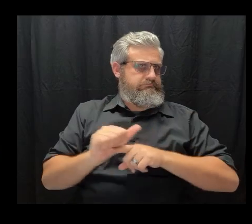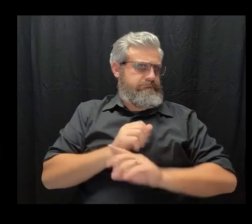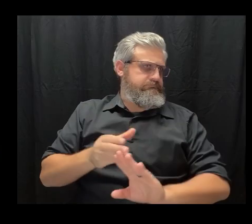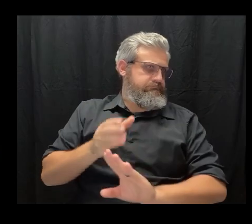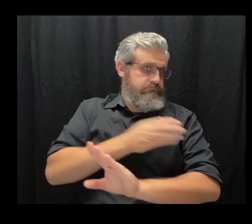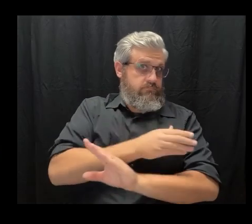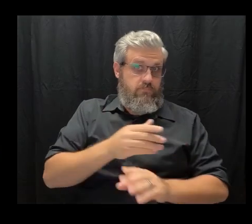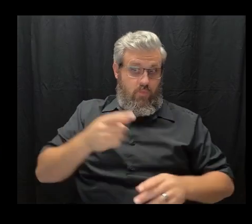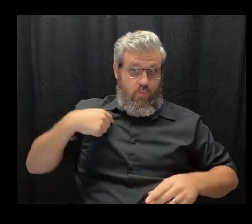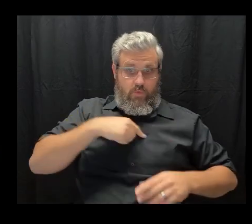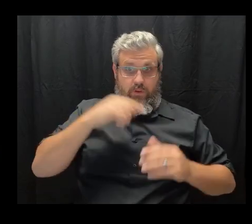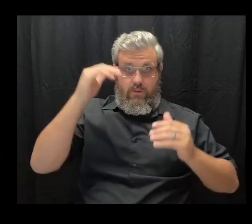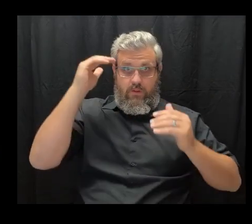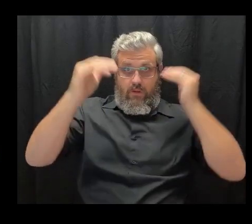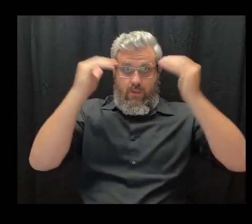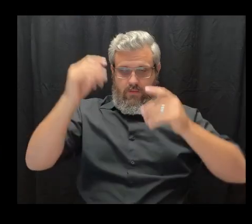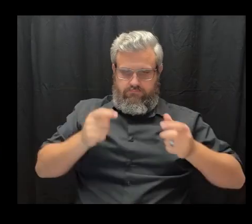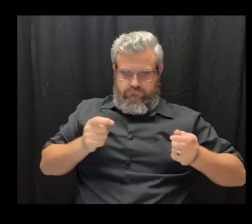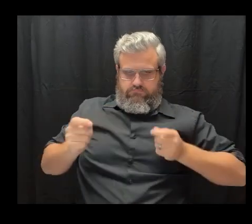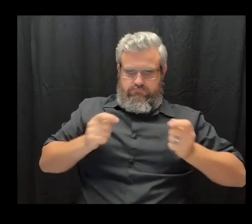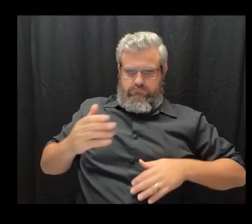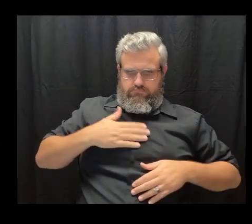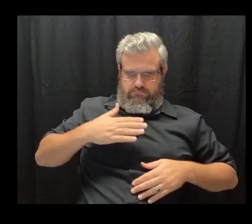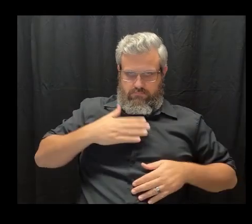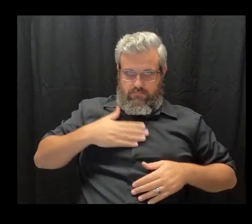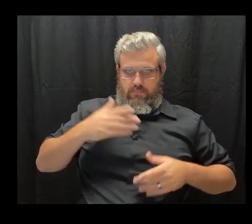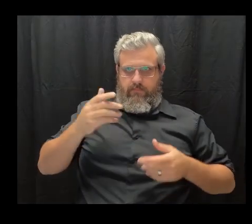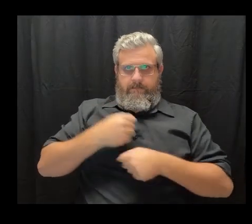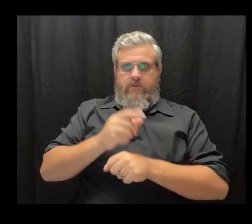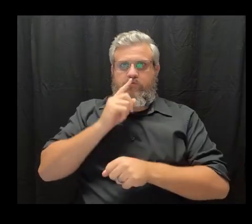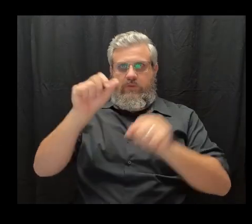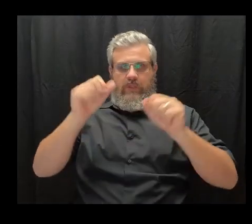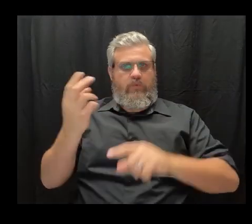consistent implementation of the crisis plan.